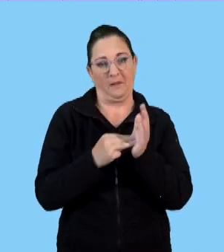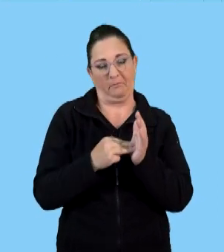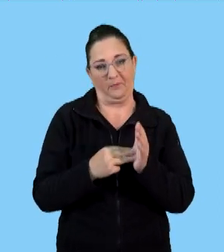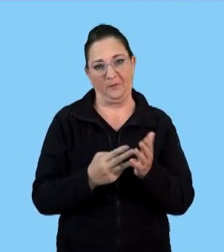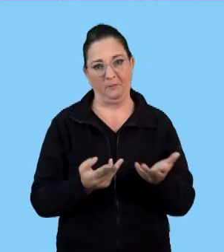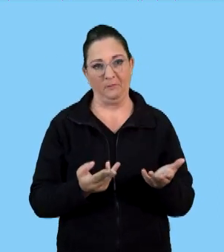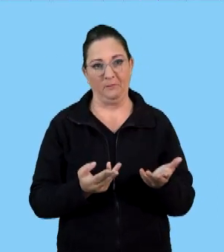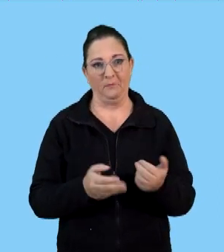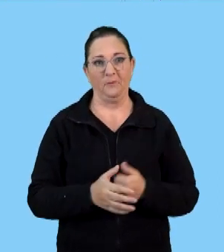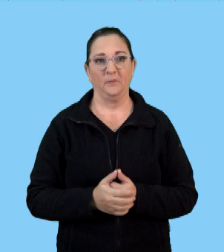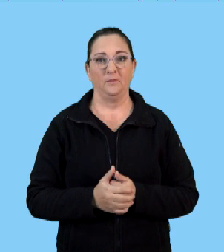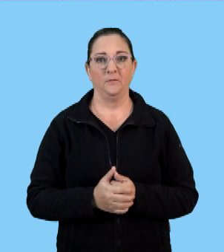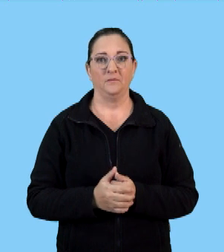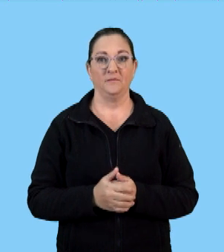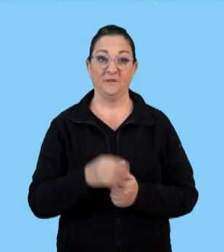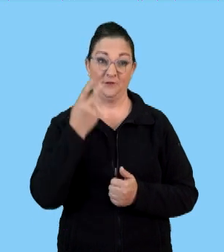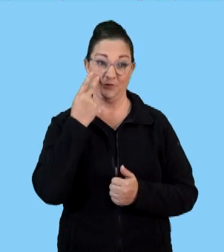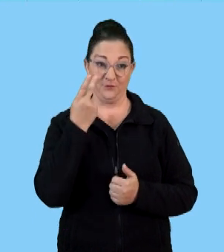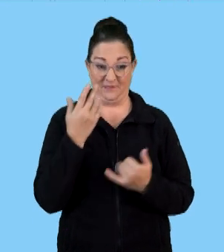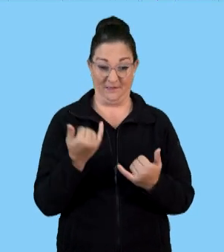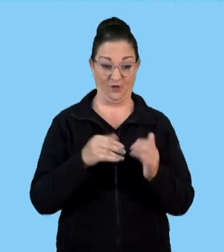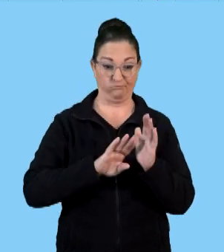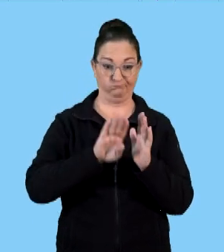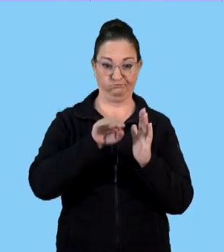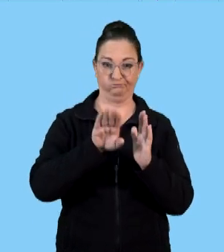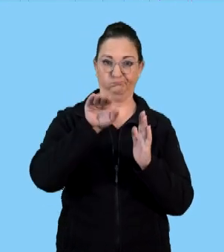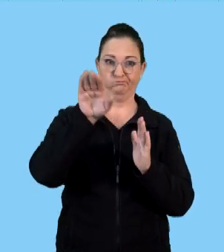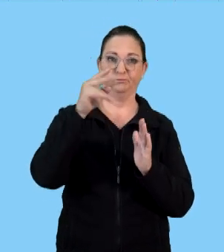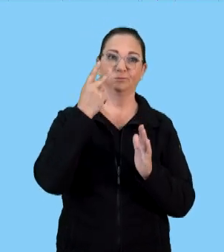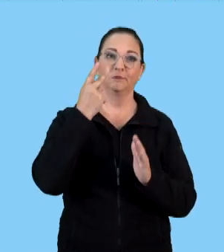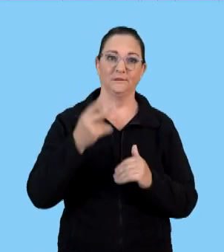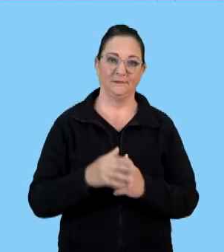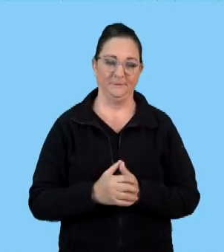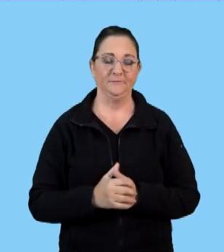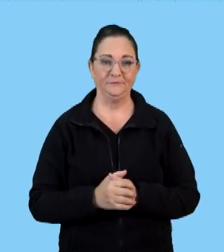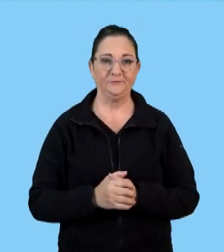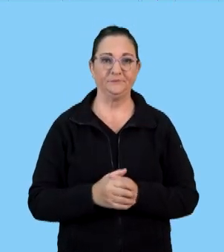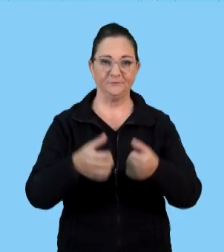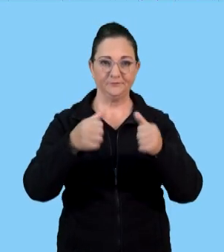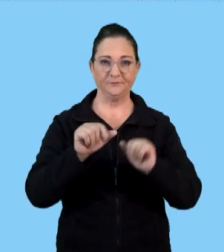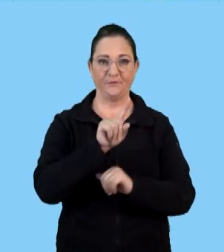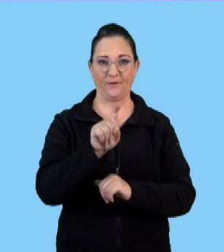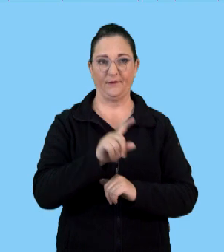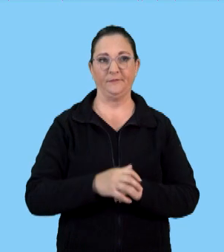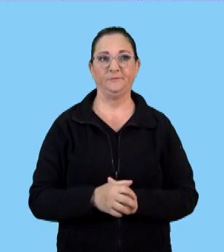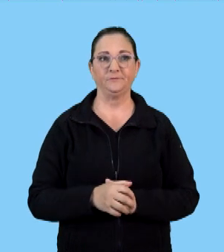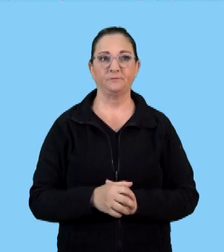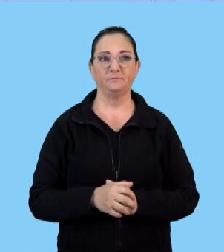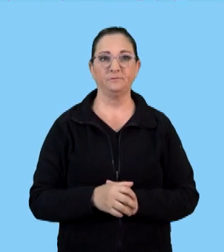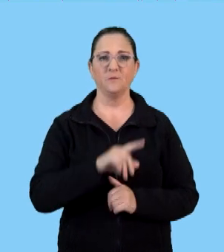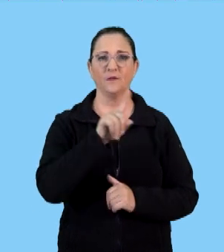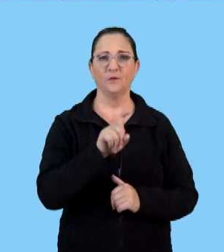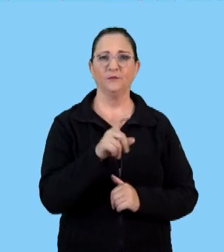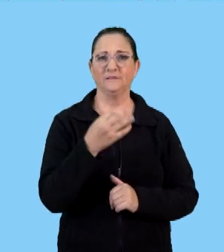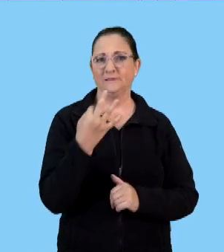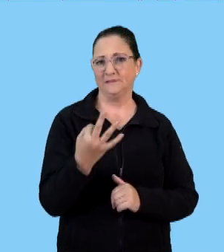map. Guys, are we clear? Can you see that's an elevation map? Okay, let's look at our next question.